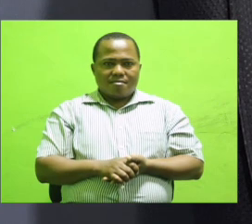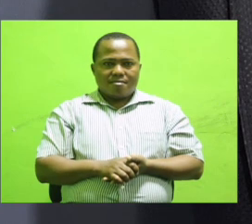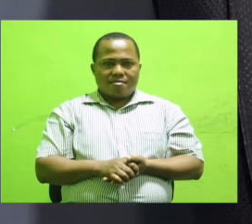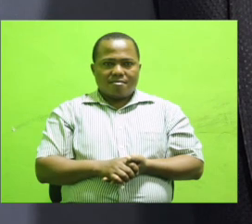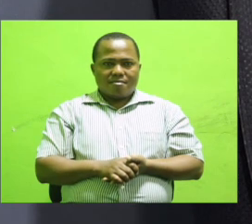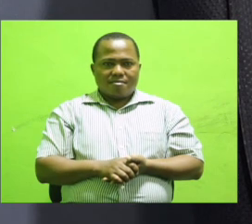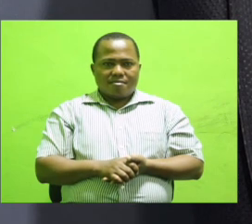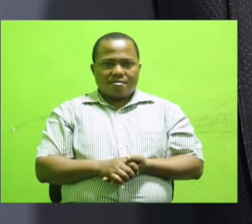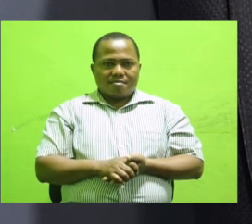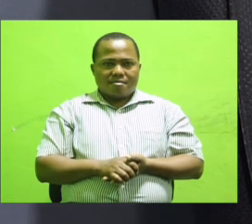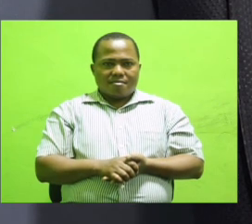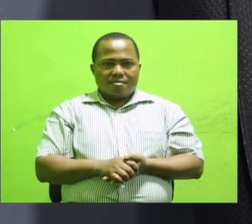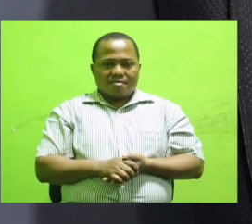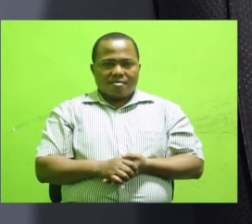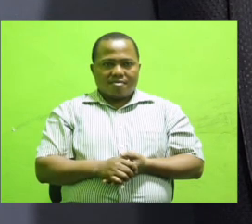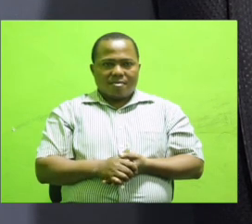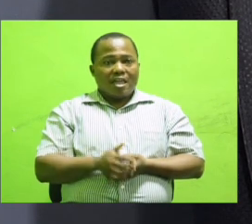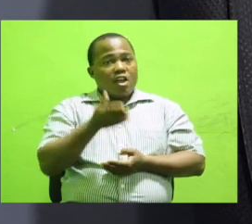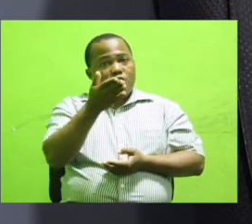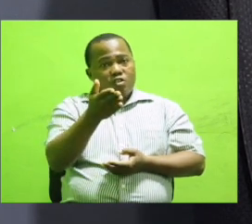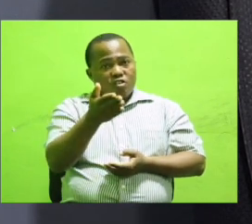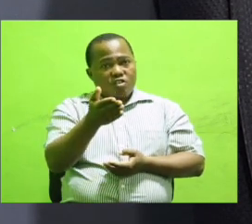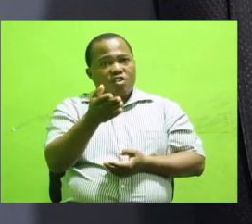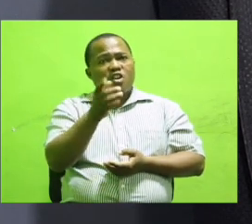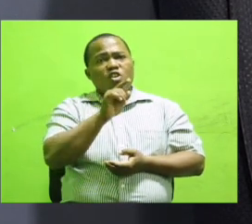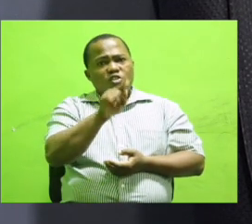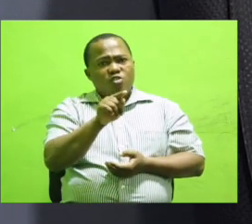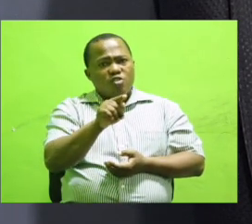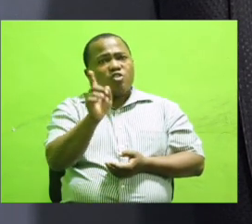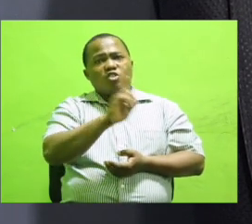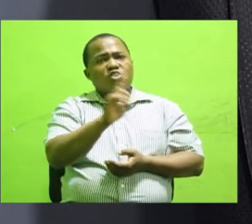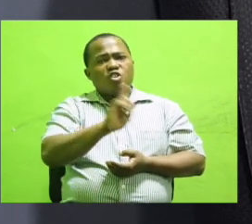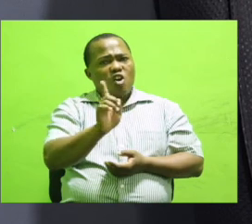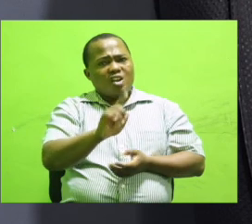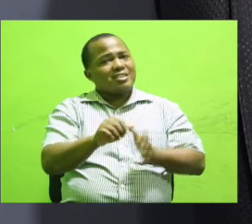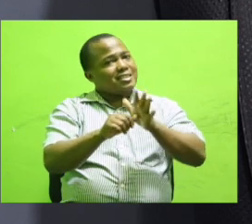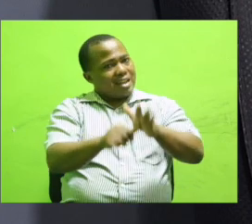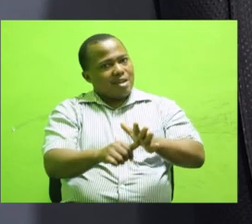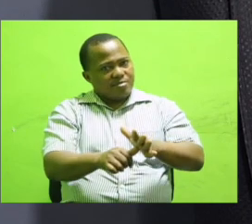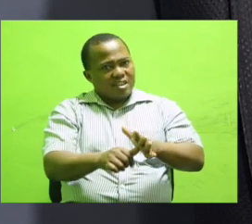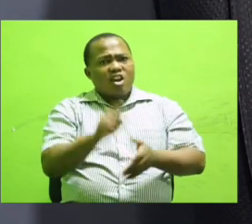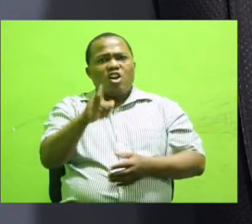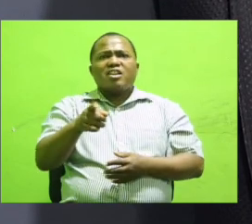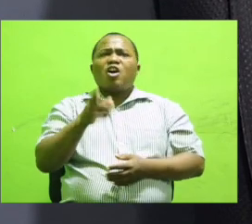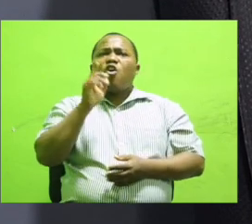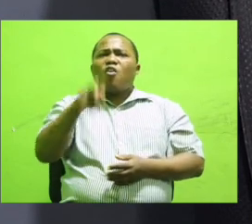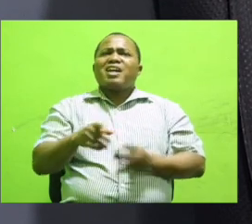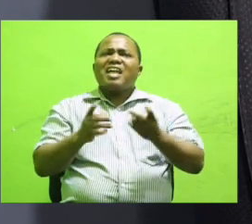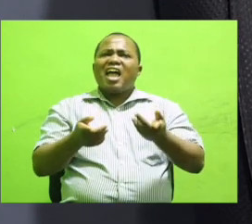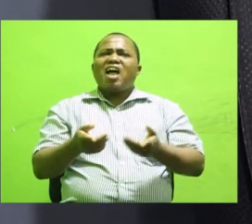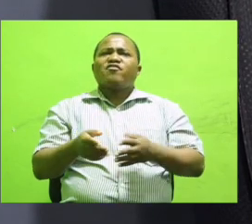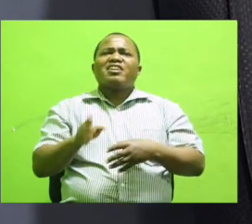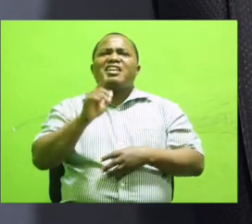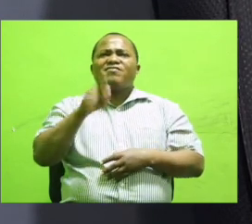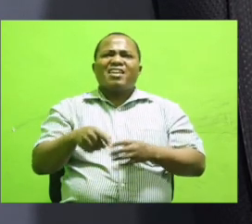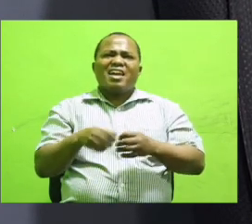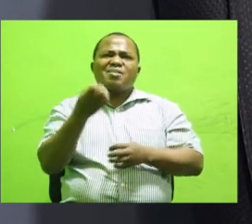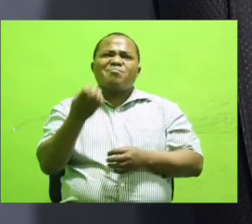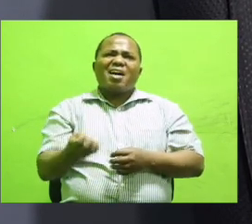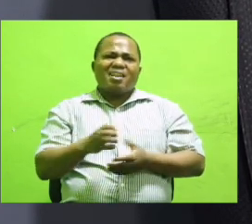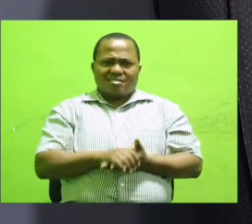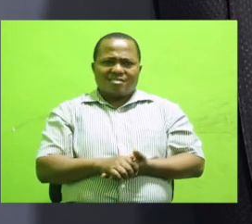even view them as less than human beings. You should not show them that what they have is very bad.